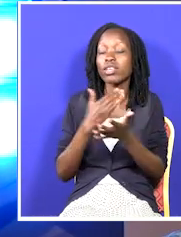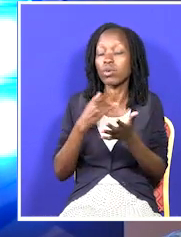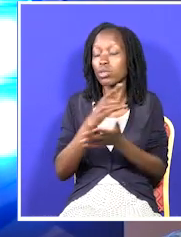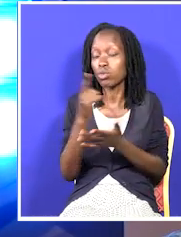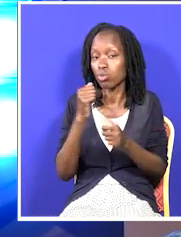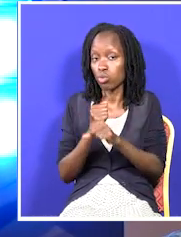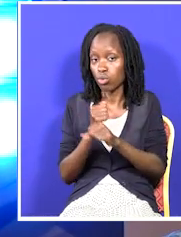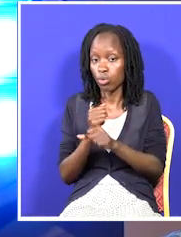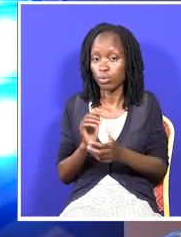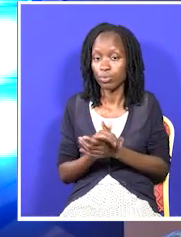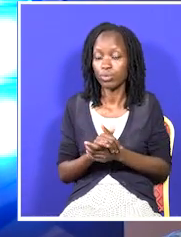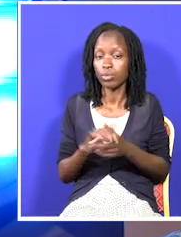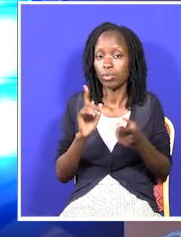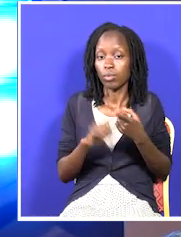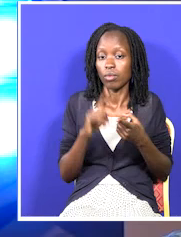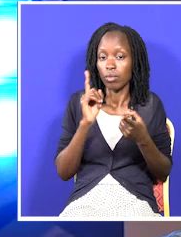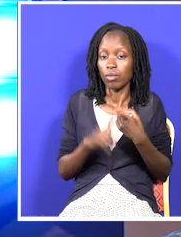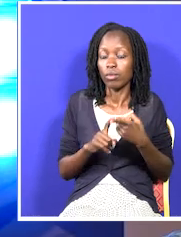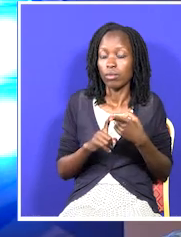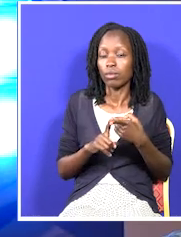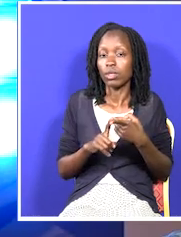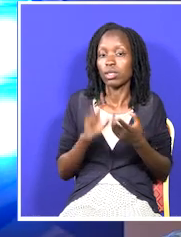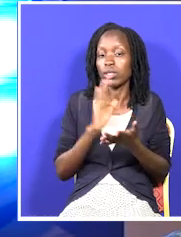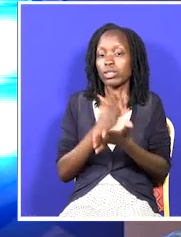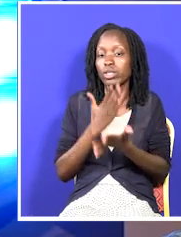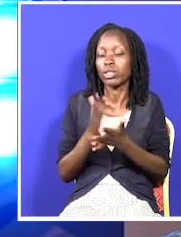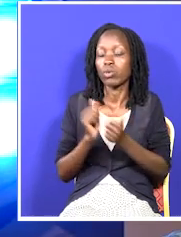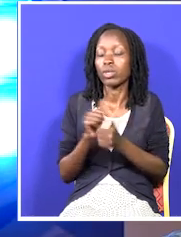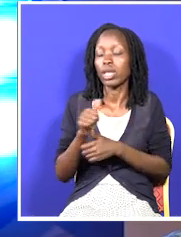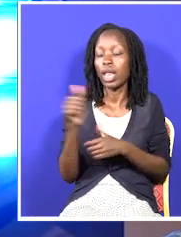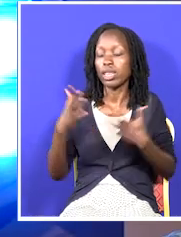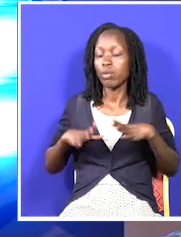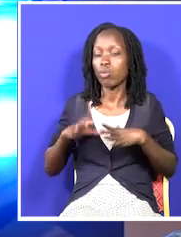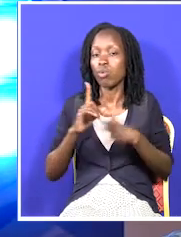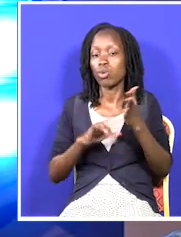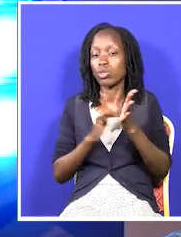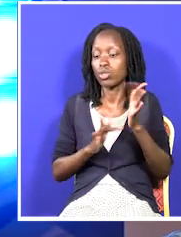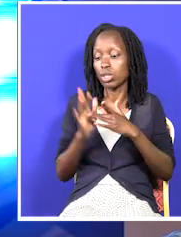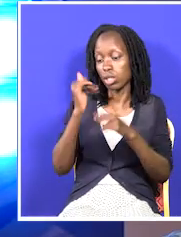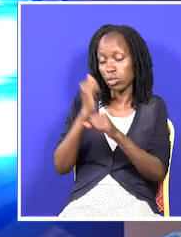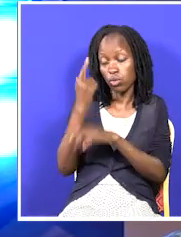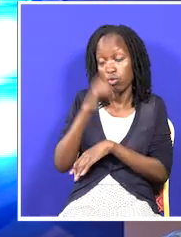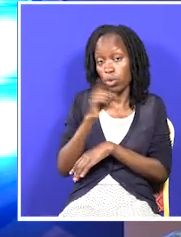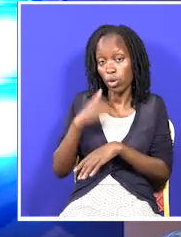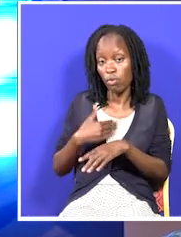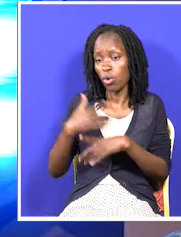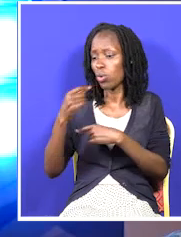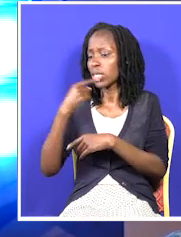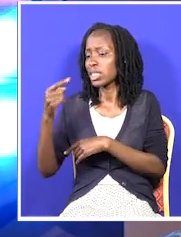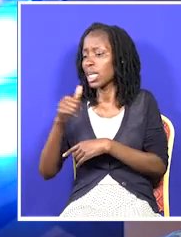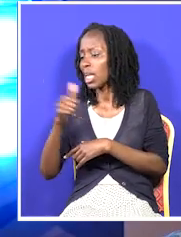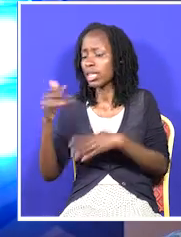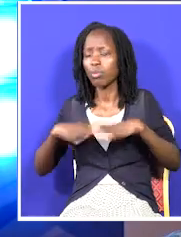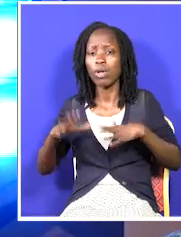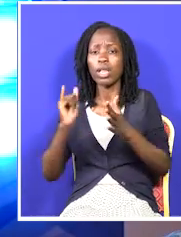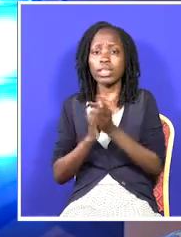do. One is sharing with others what Jesus has done for you. Go and share with people. Tell